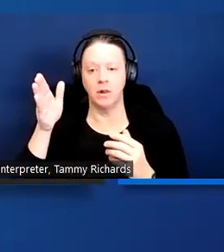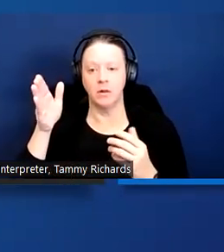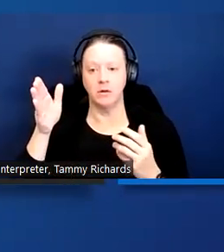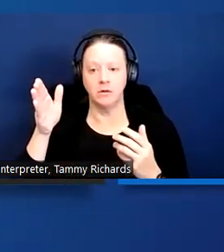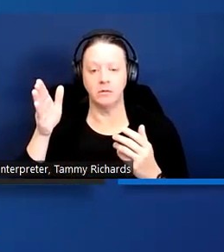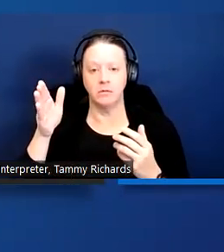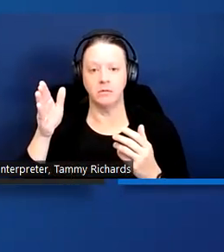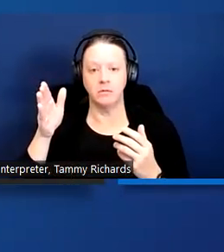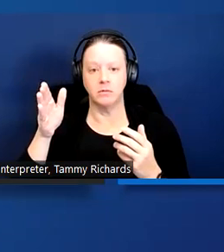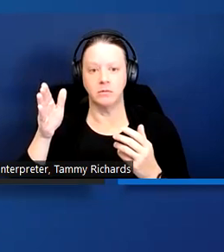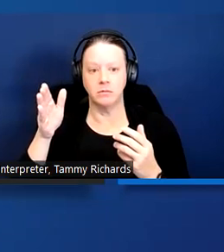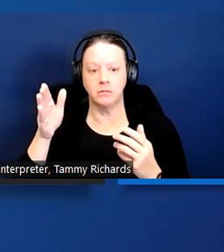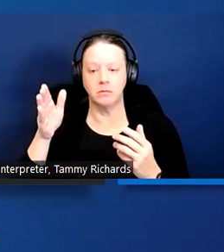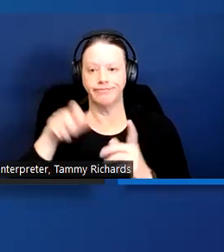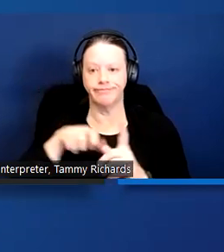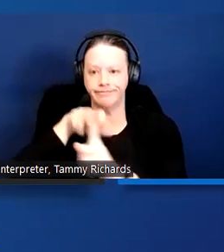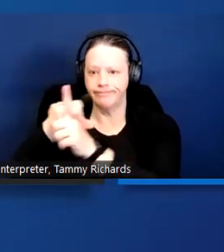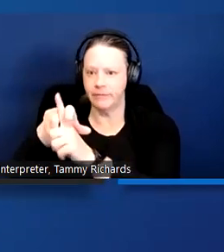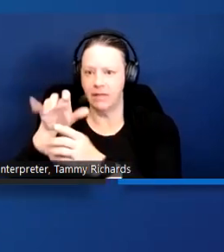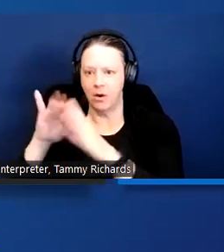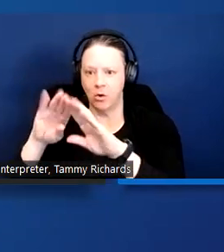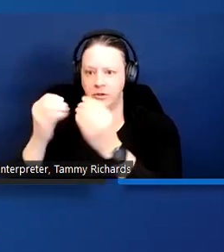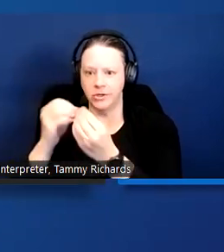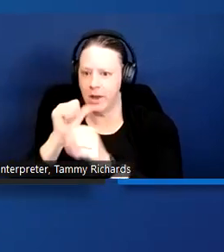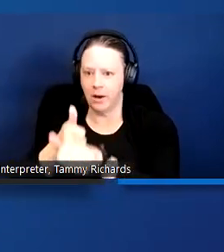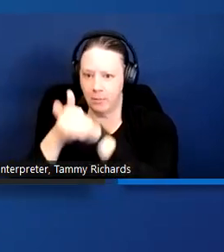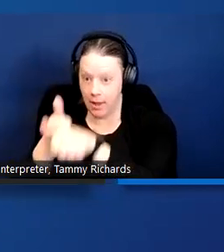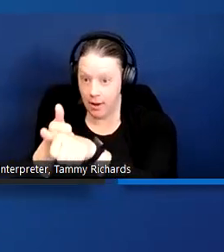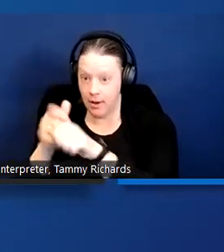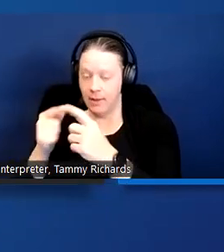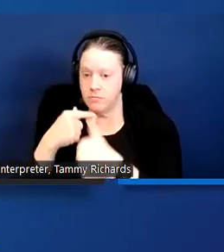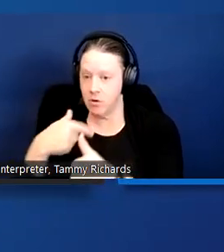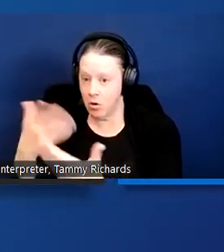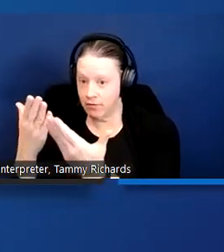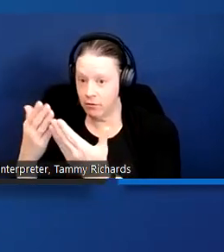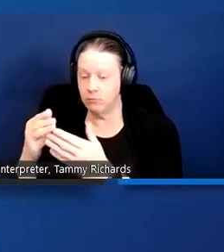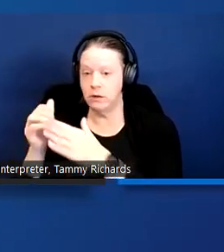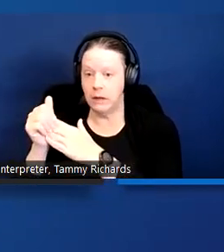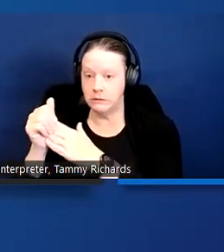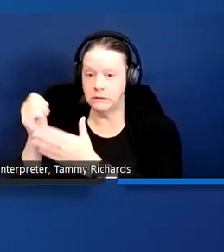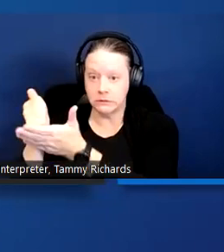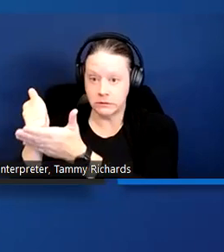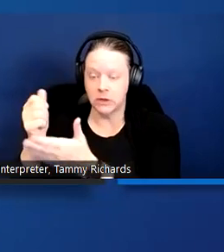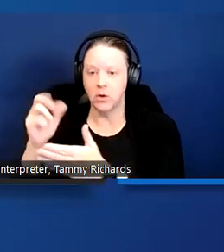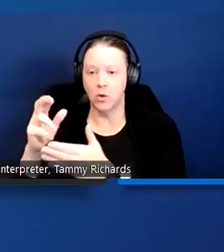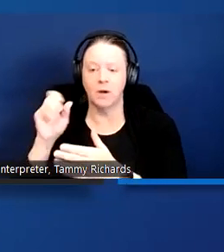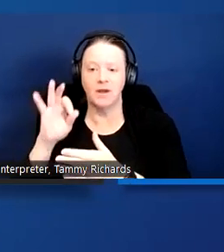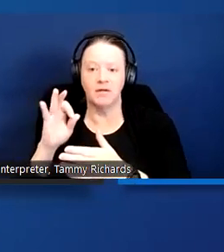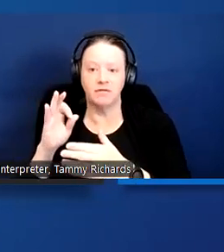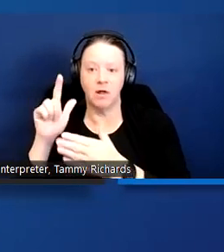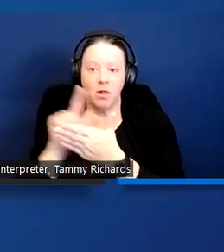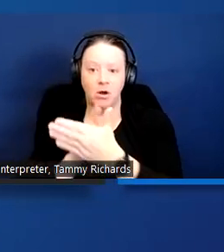the problematic organization and either offer guidance, or in the case of a court case, it might be settled